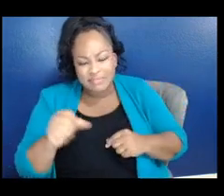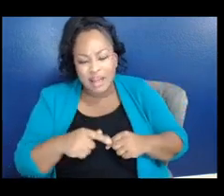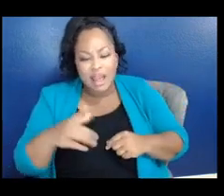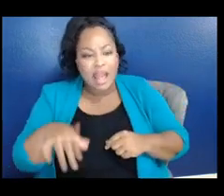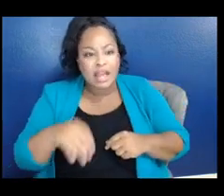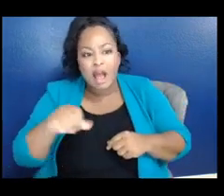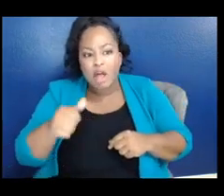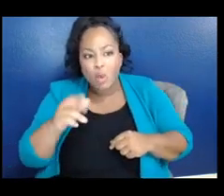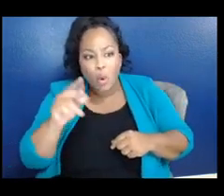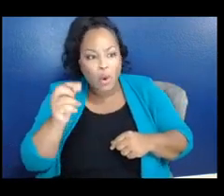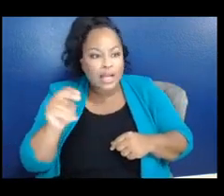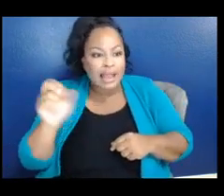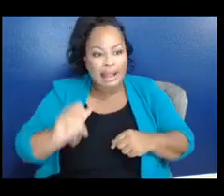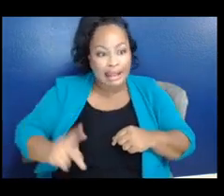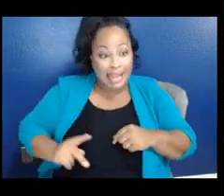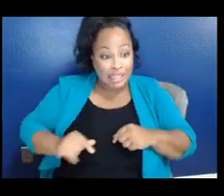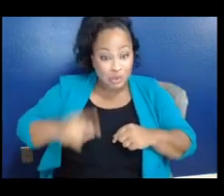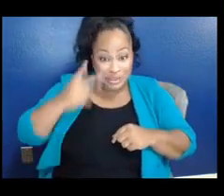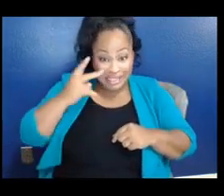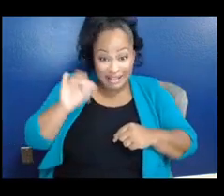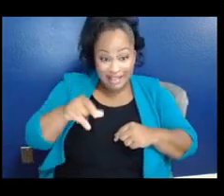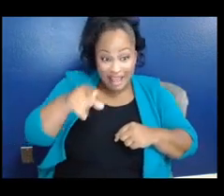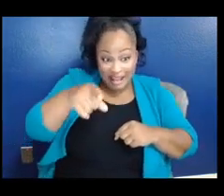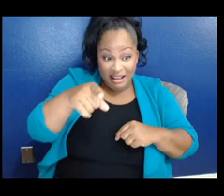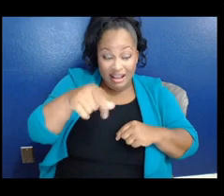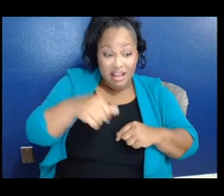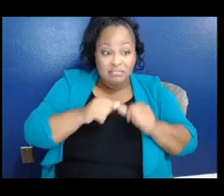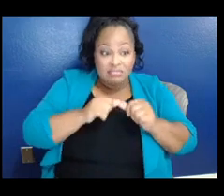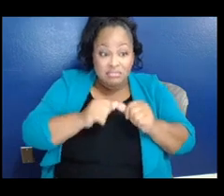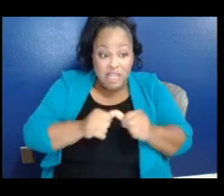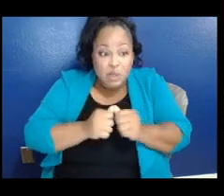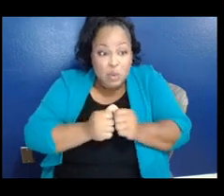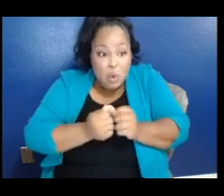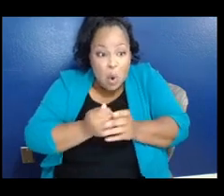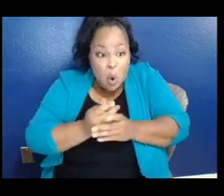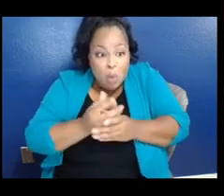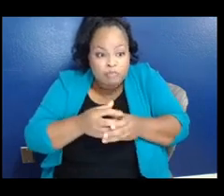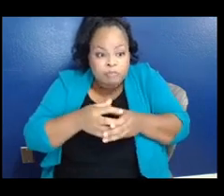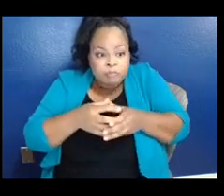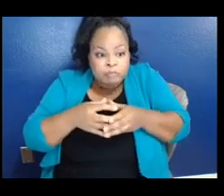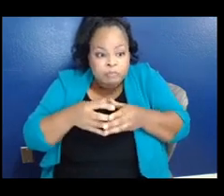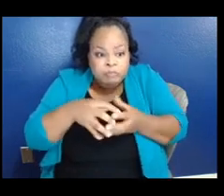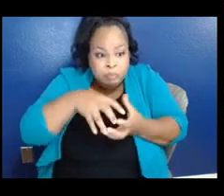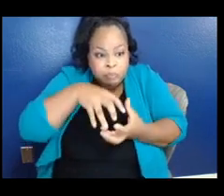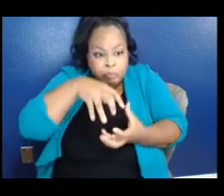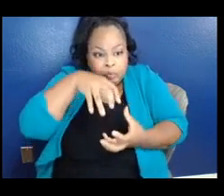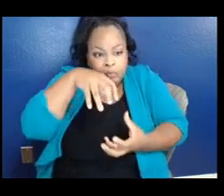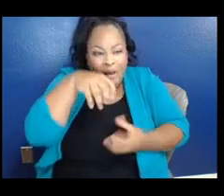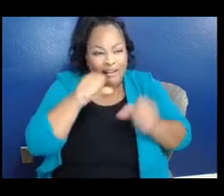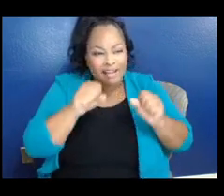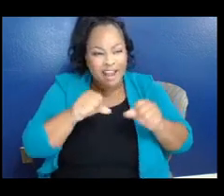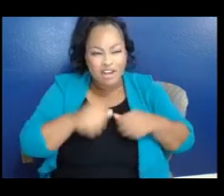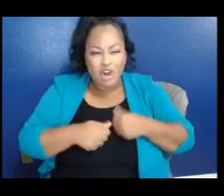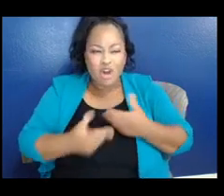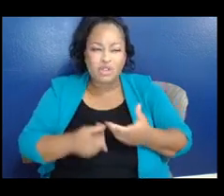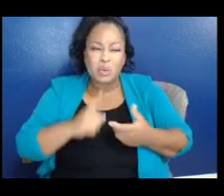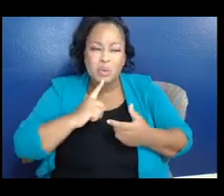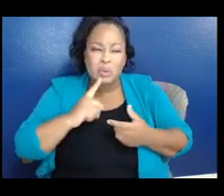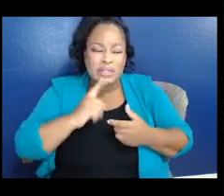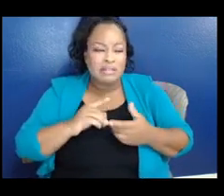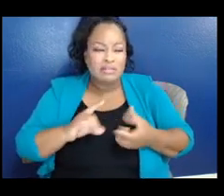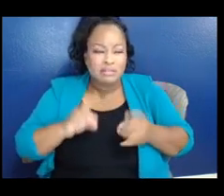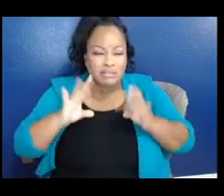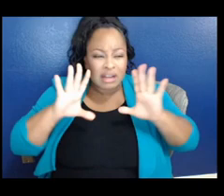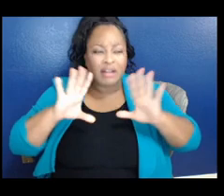said, pressing on organs like the kidney, you can see how this can continue to grow in height and expansion and cause some